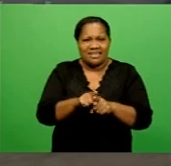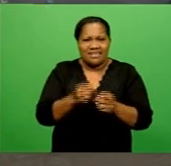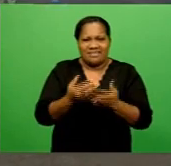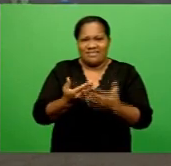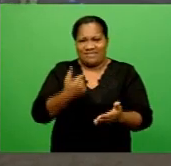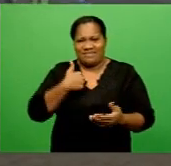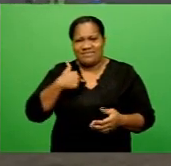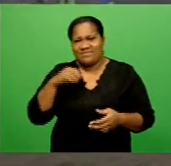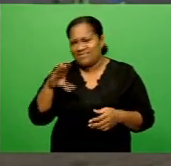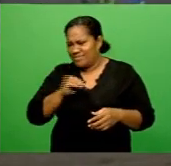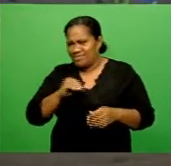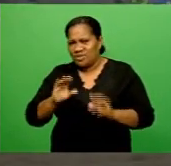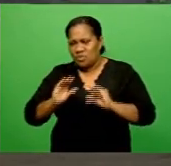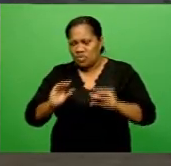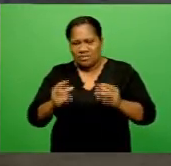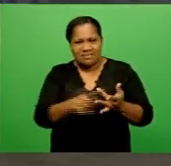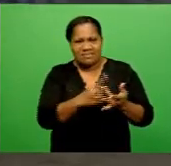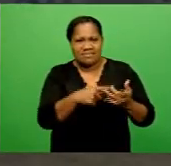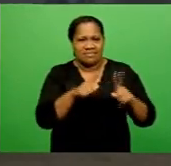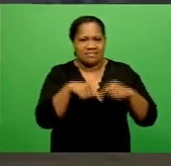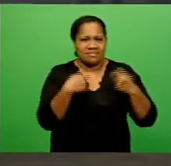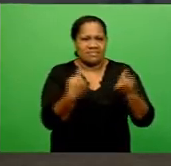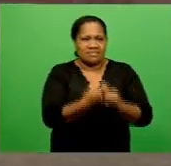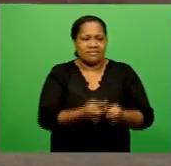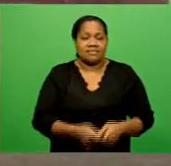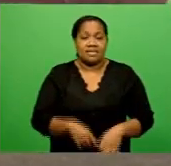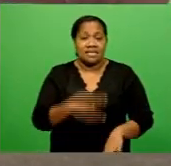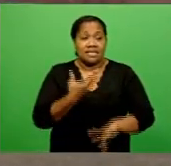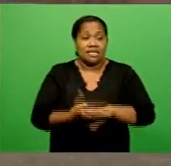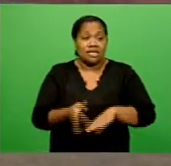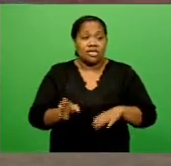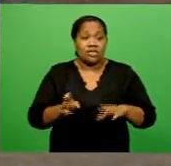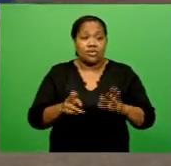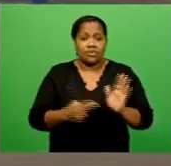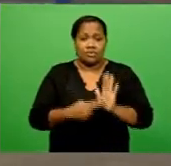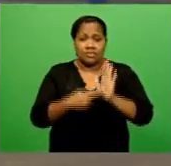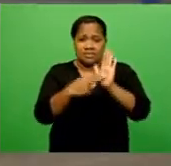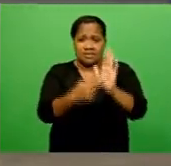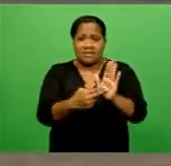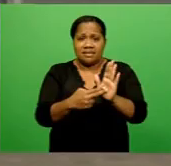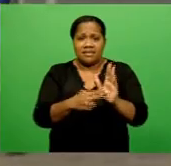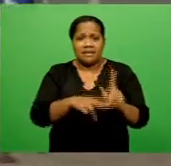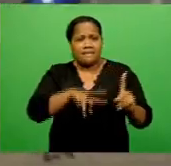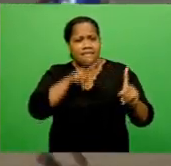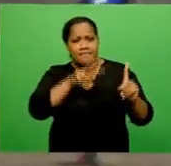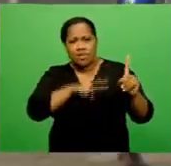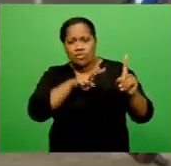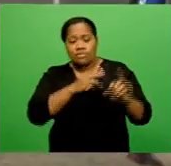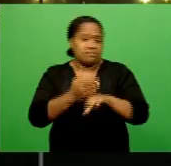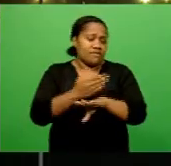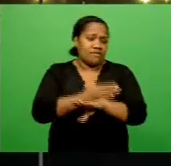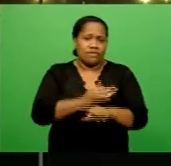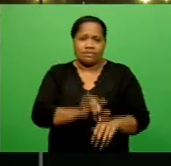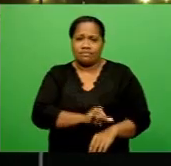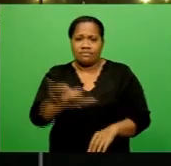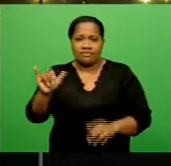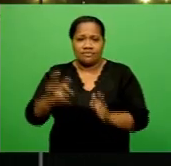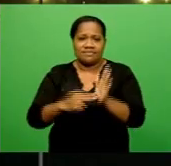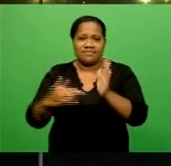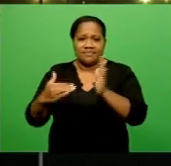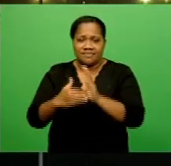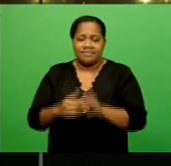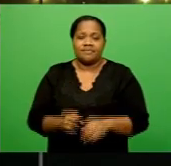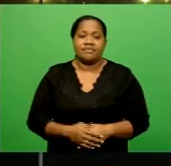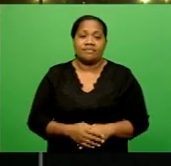coach was recently appointed as the new Nandi mentor before leaving for New Zealand. Aquila Dhama, FBC Sports.